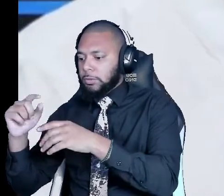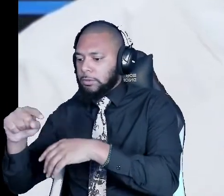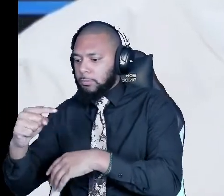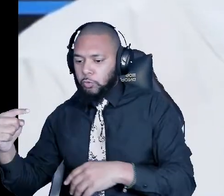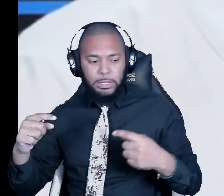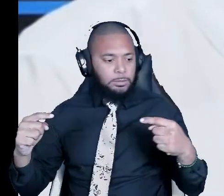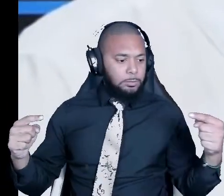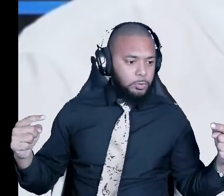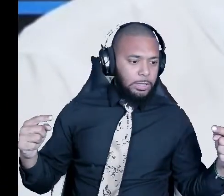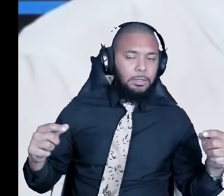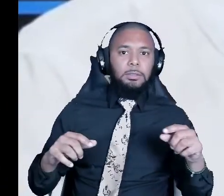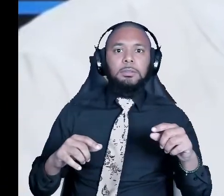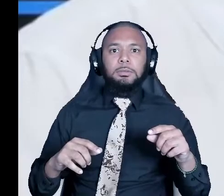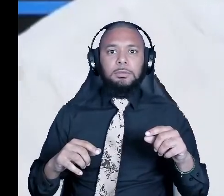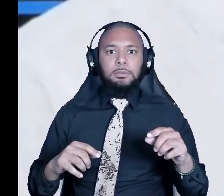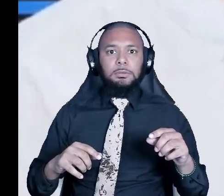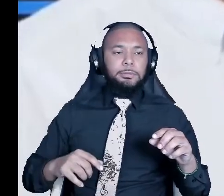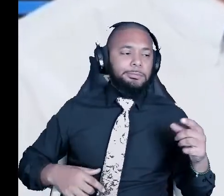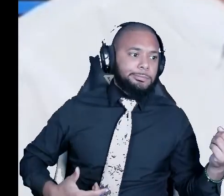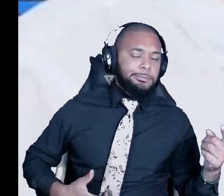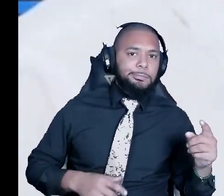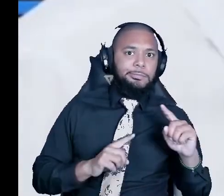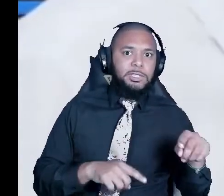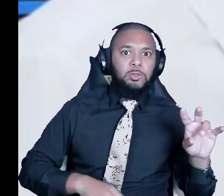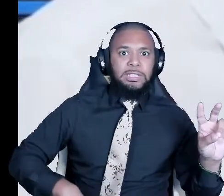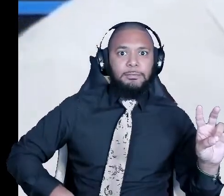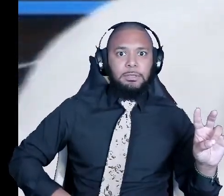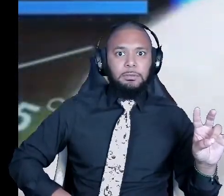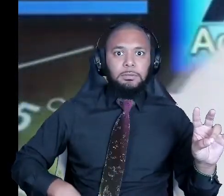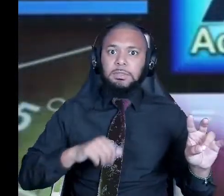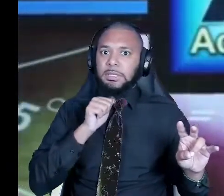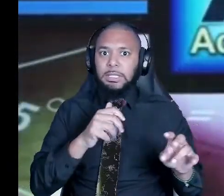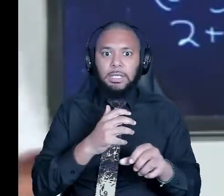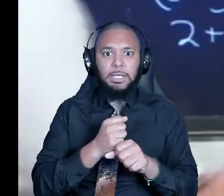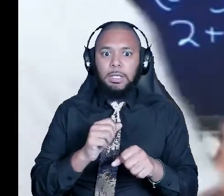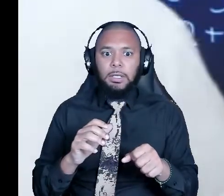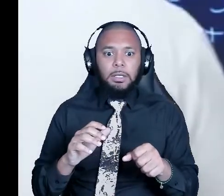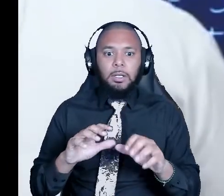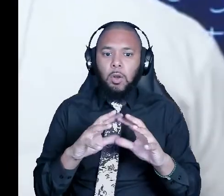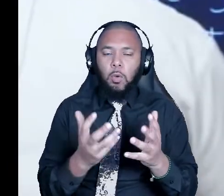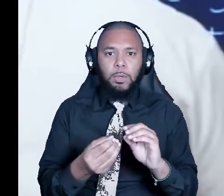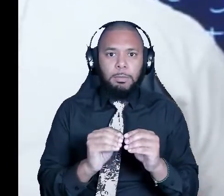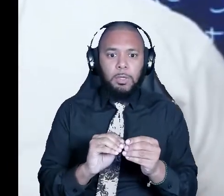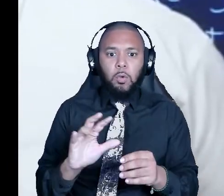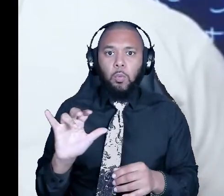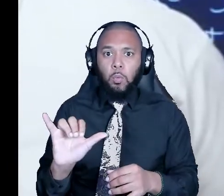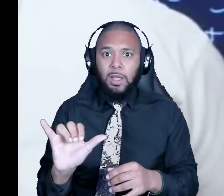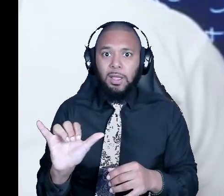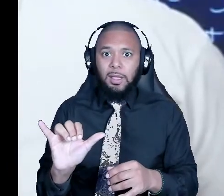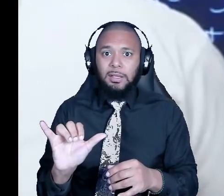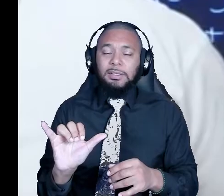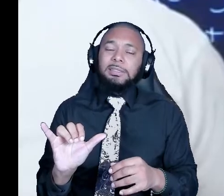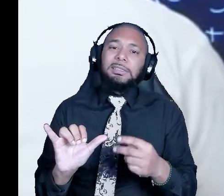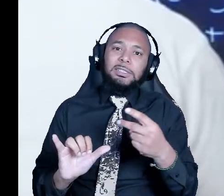be 7. So I didn't get a whole number. Y is 7/2.